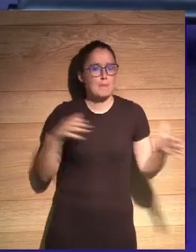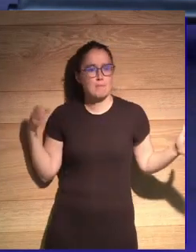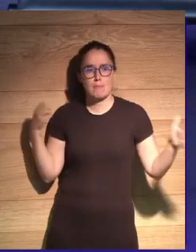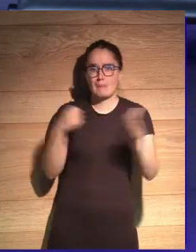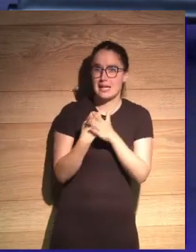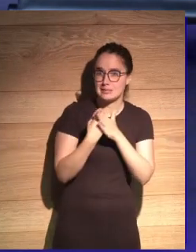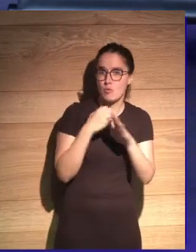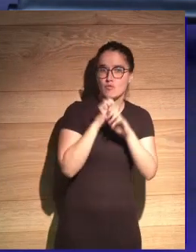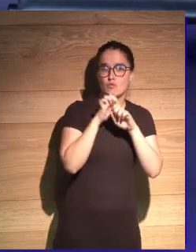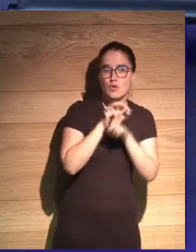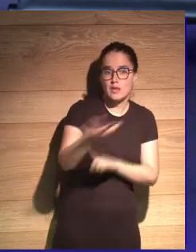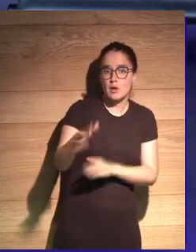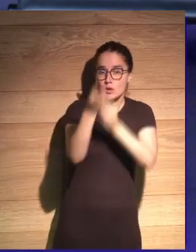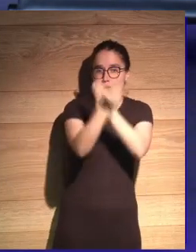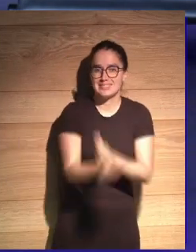filmmaking. The framework